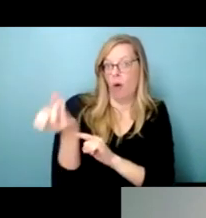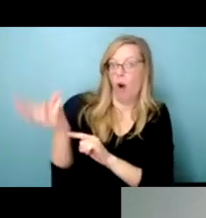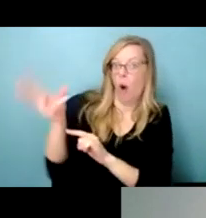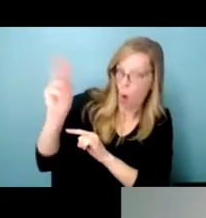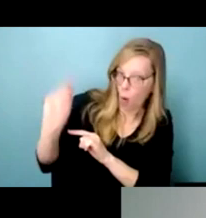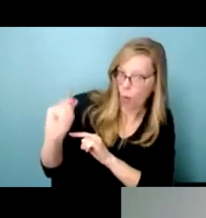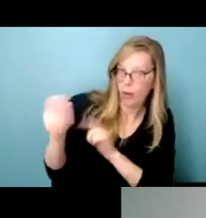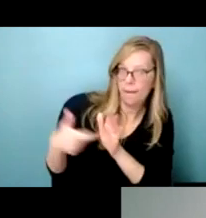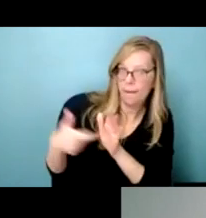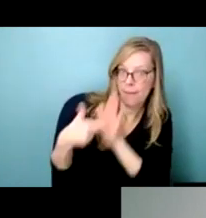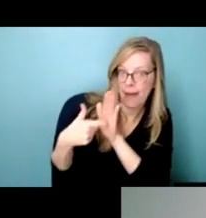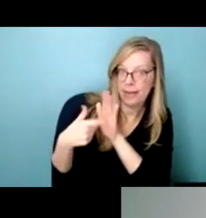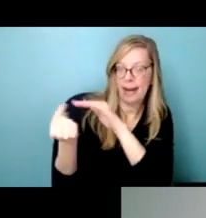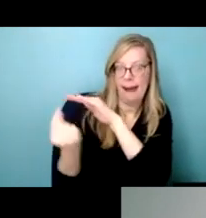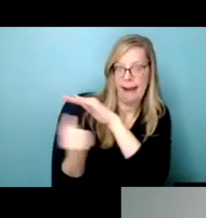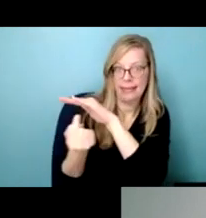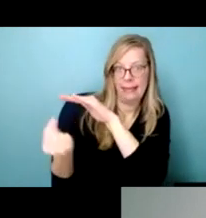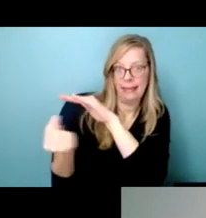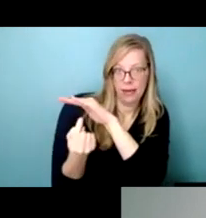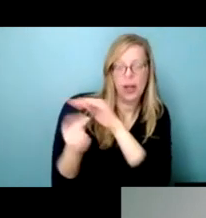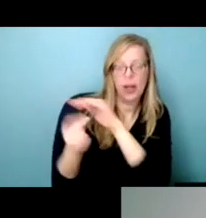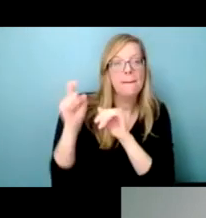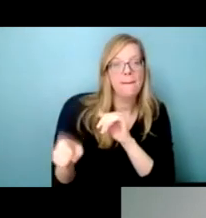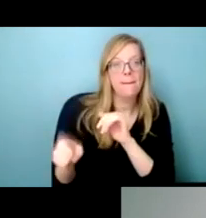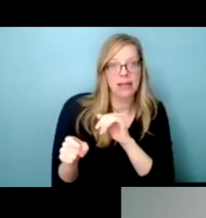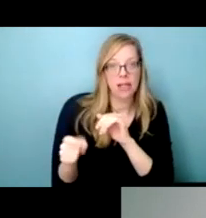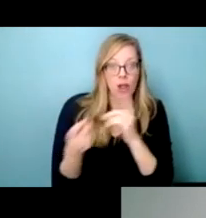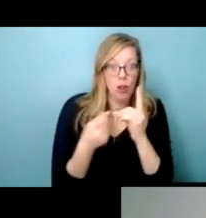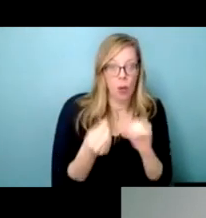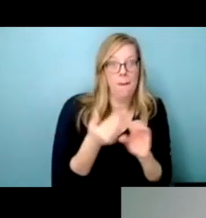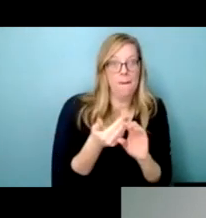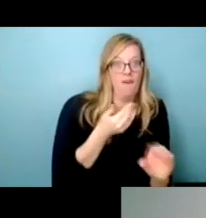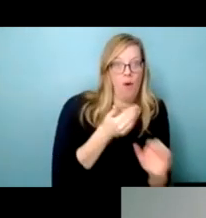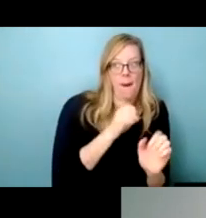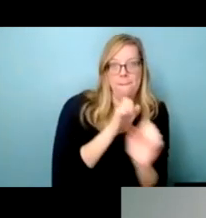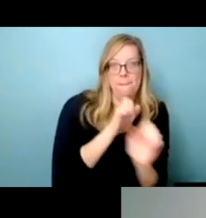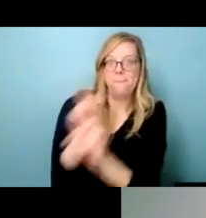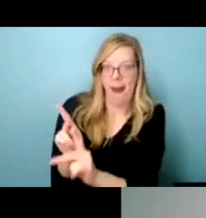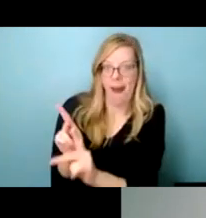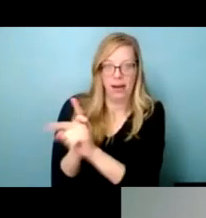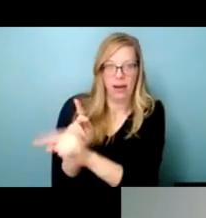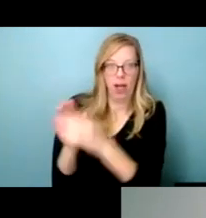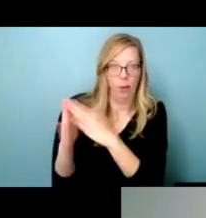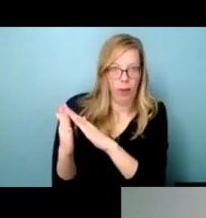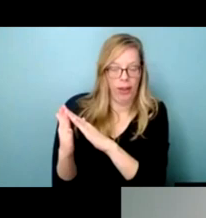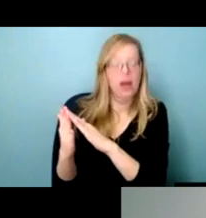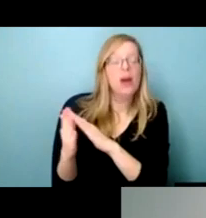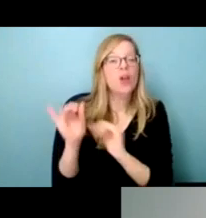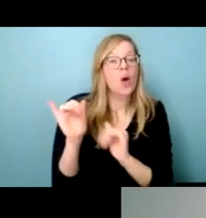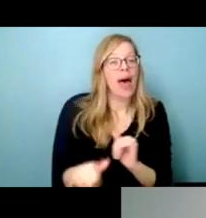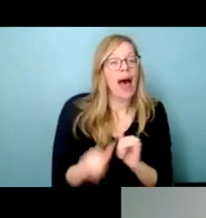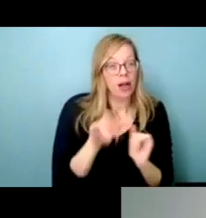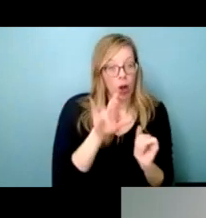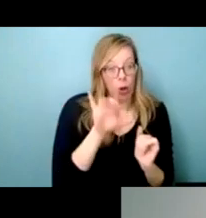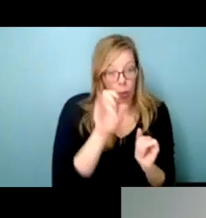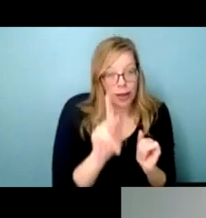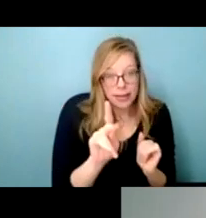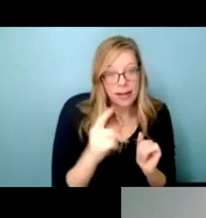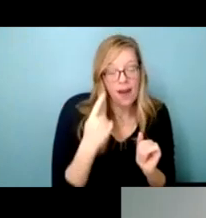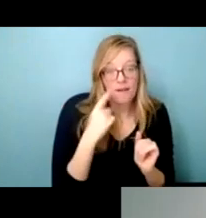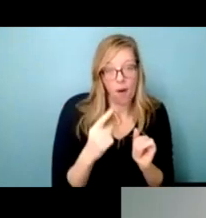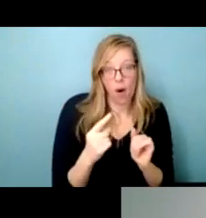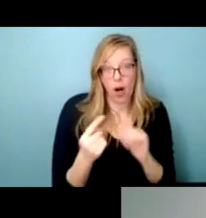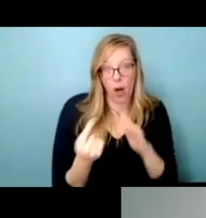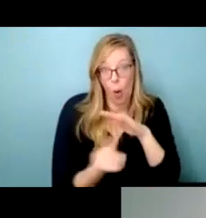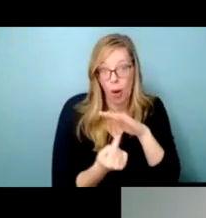they require their membership to complete prior to returning home. So the risk of having to quarantine definitely exists every